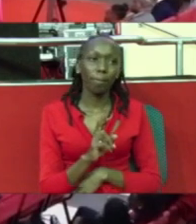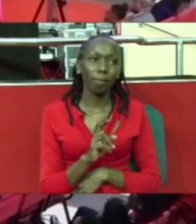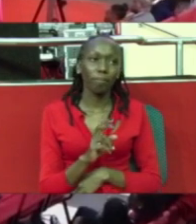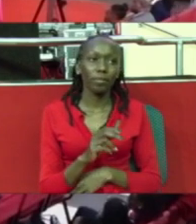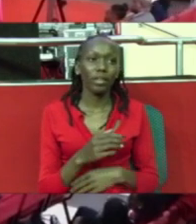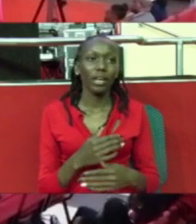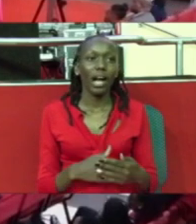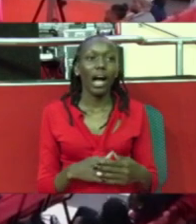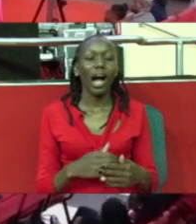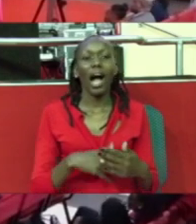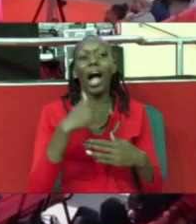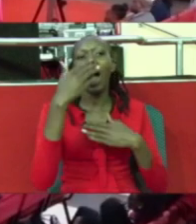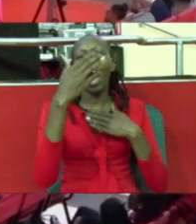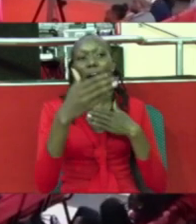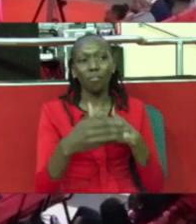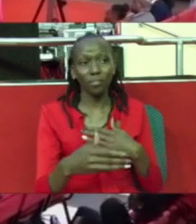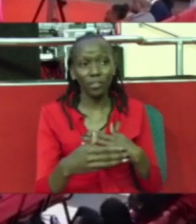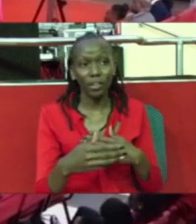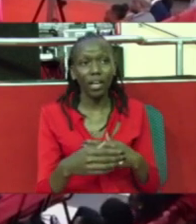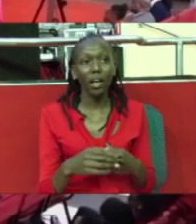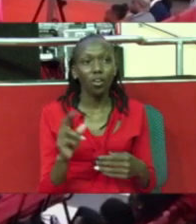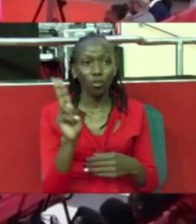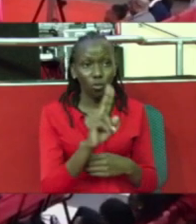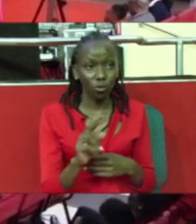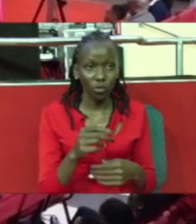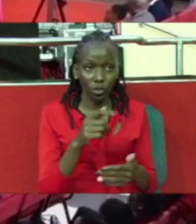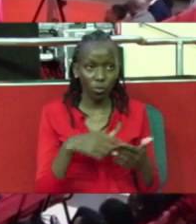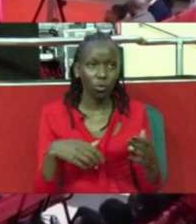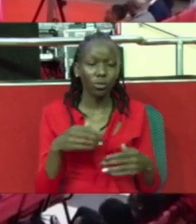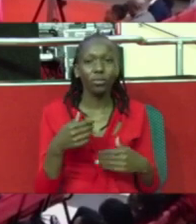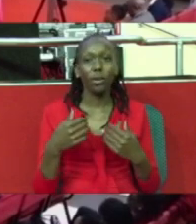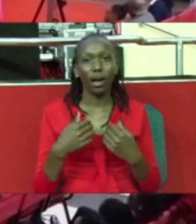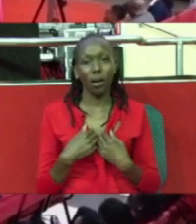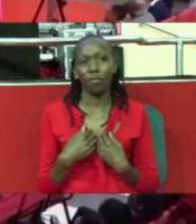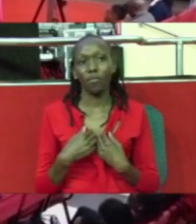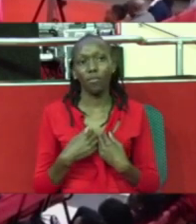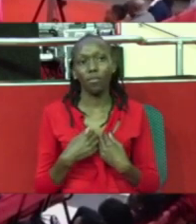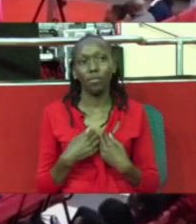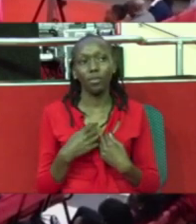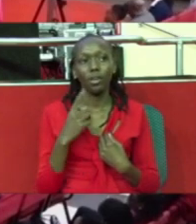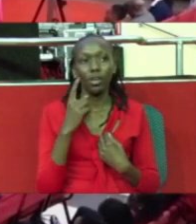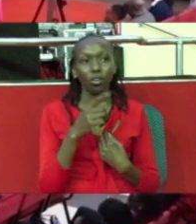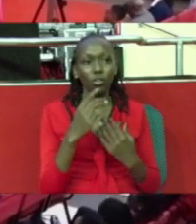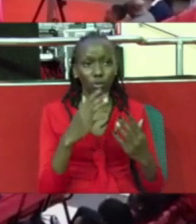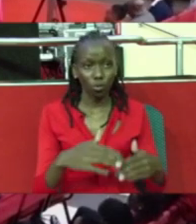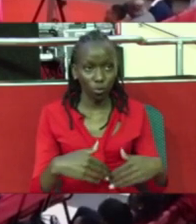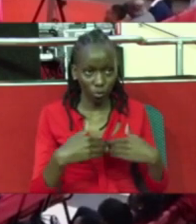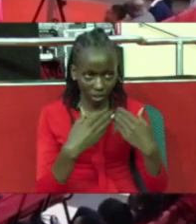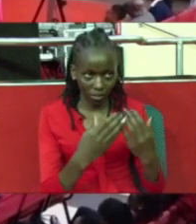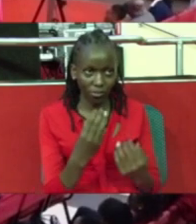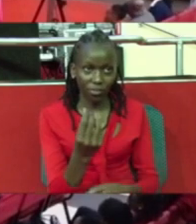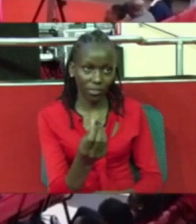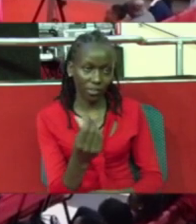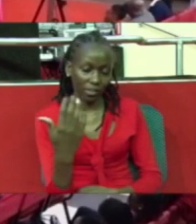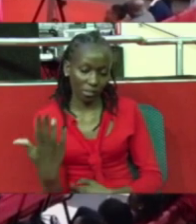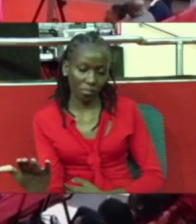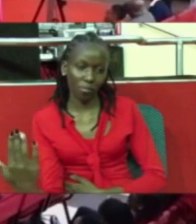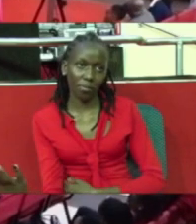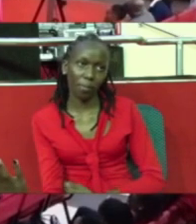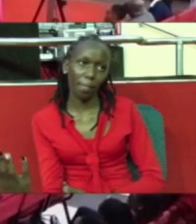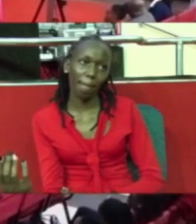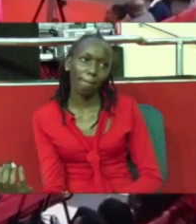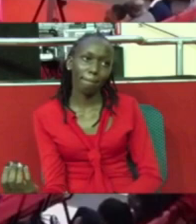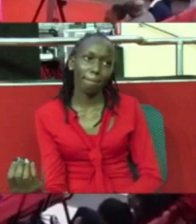ya kumimina ambacho walicho nacho. You give them something. Wape